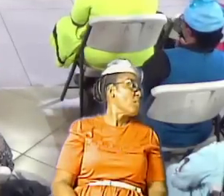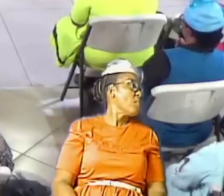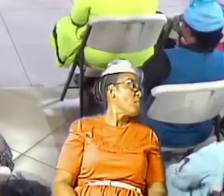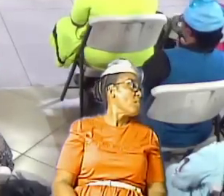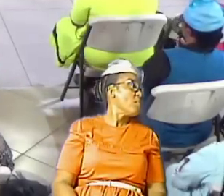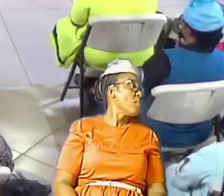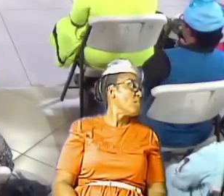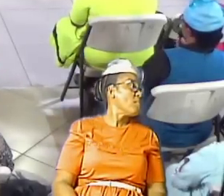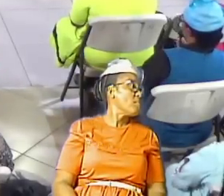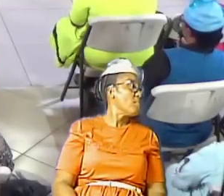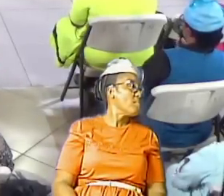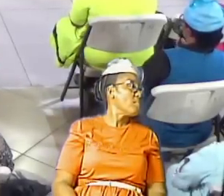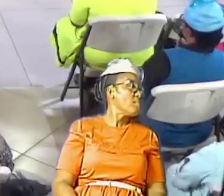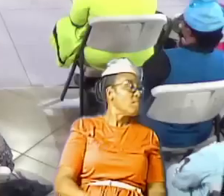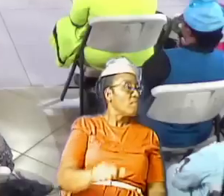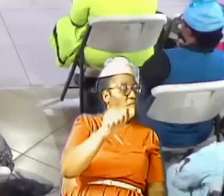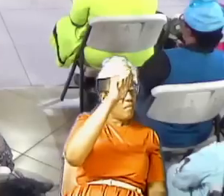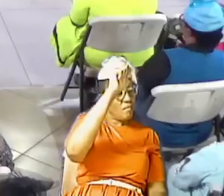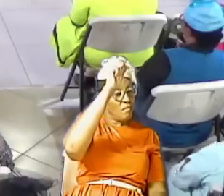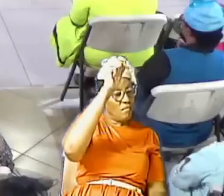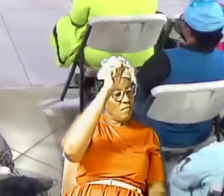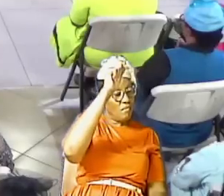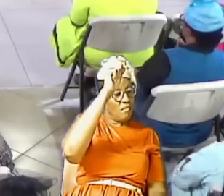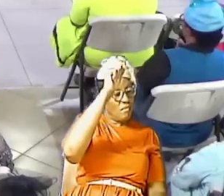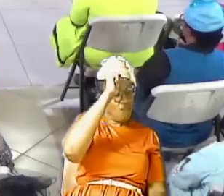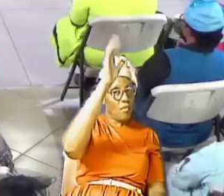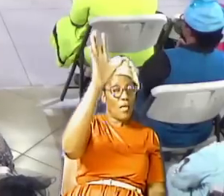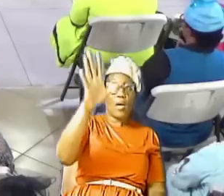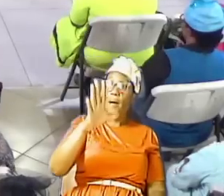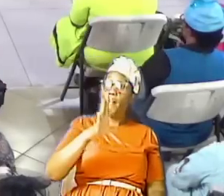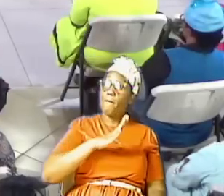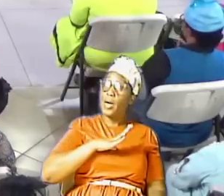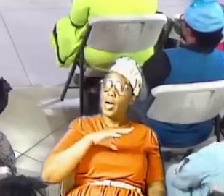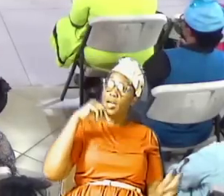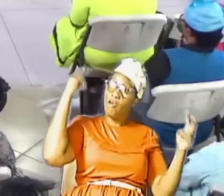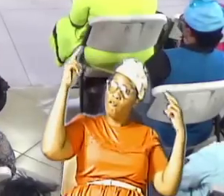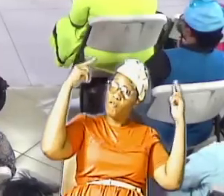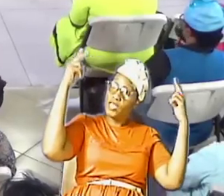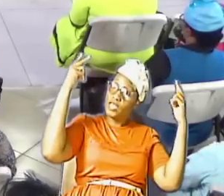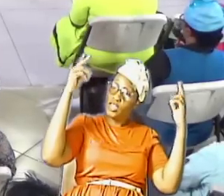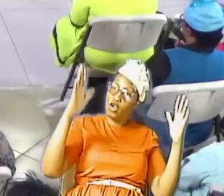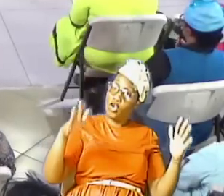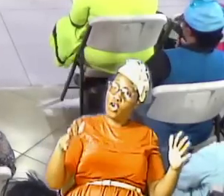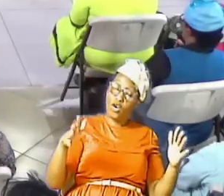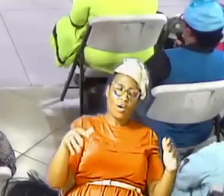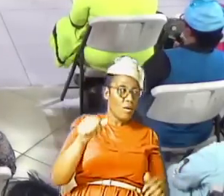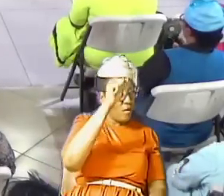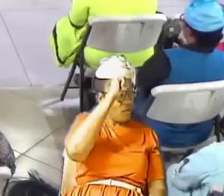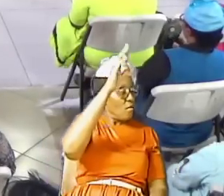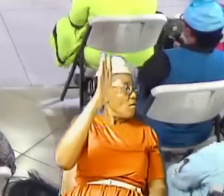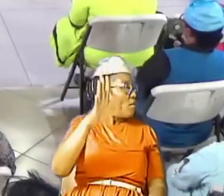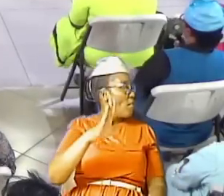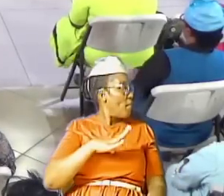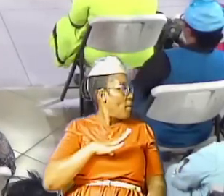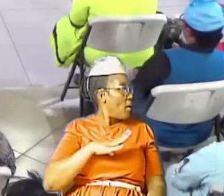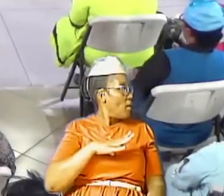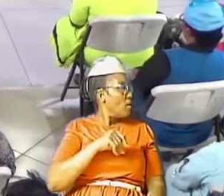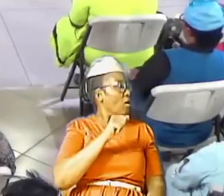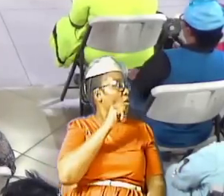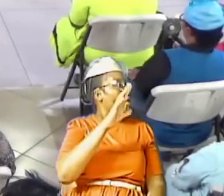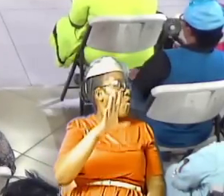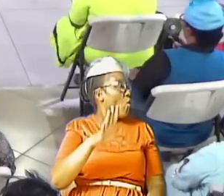Campbell, April McFarlane, Sheldon Smichael, Justin Williams,